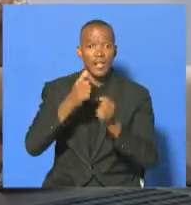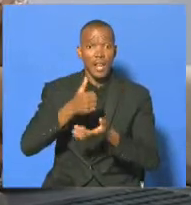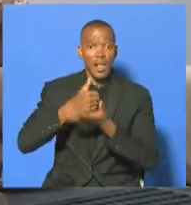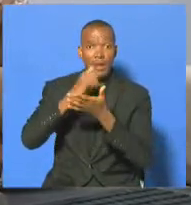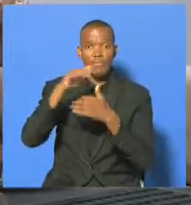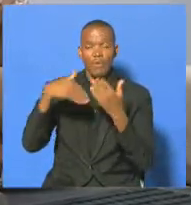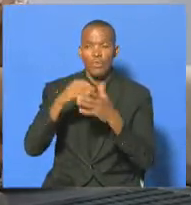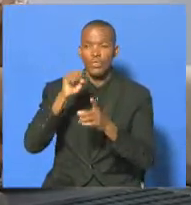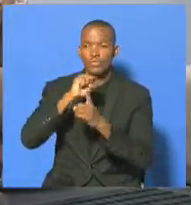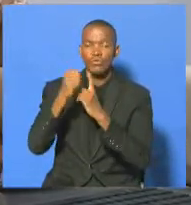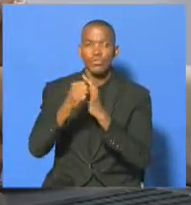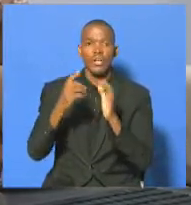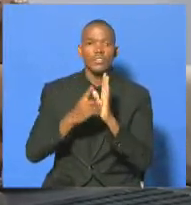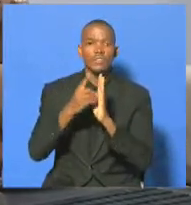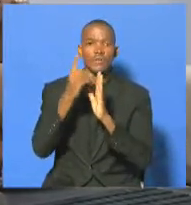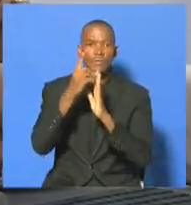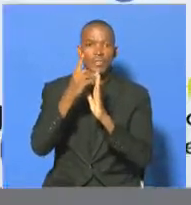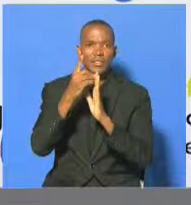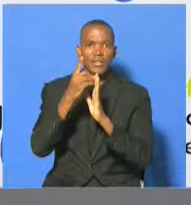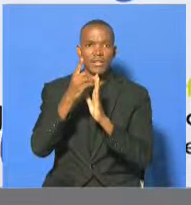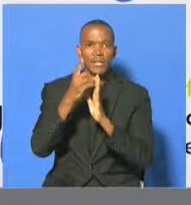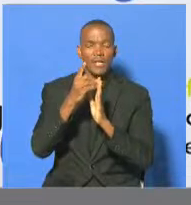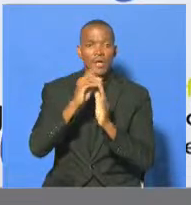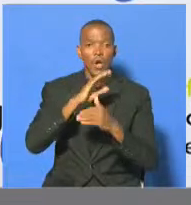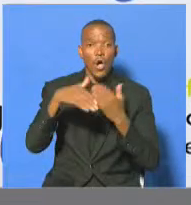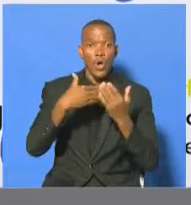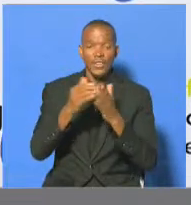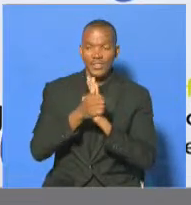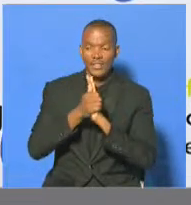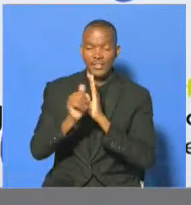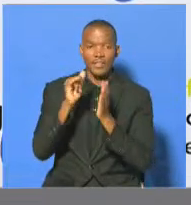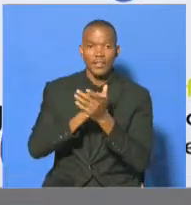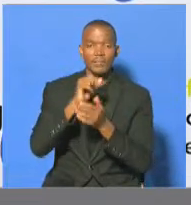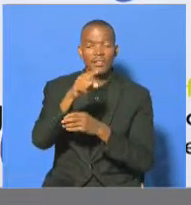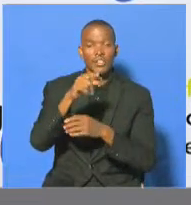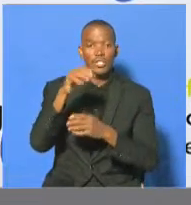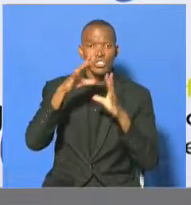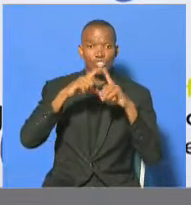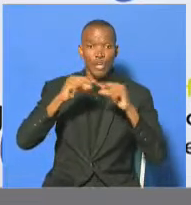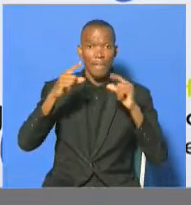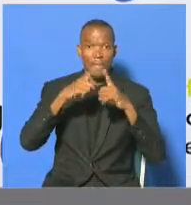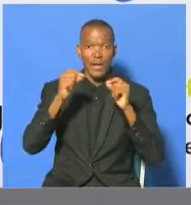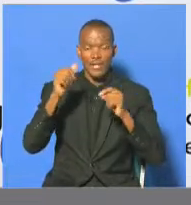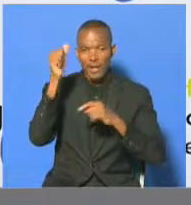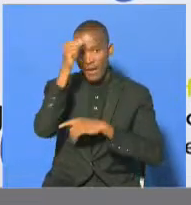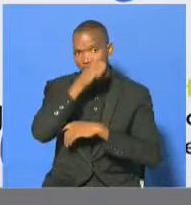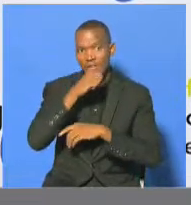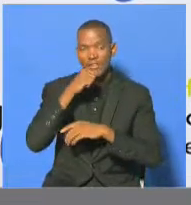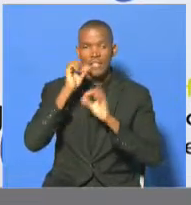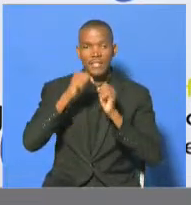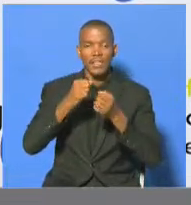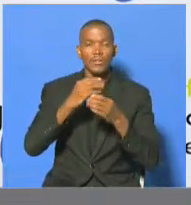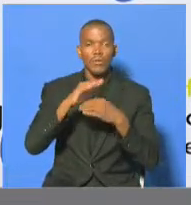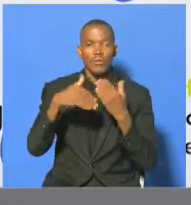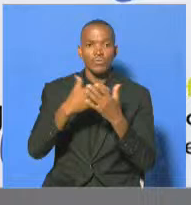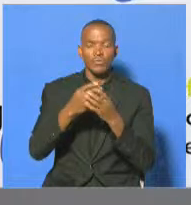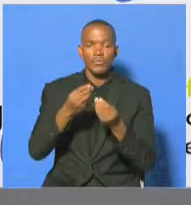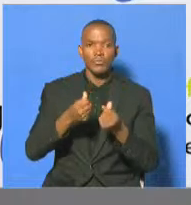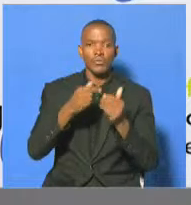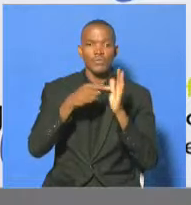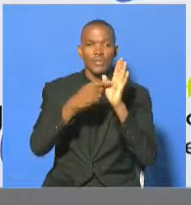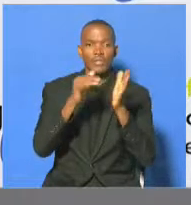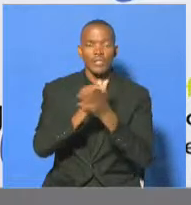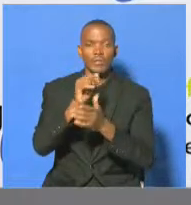social development. By pooling their expertise, Japan and Africa can tackle common global challenges such